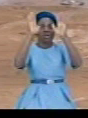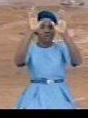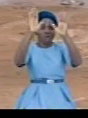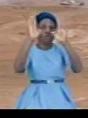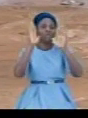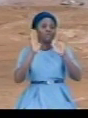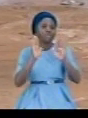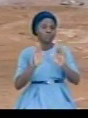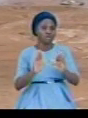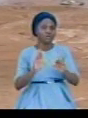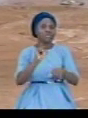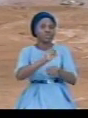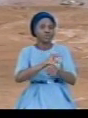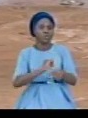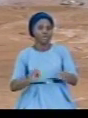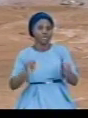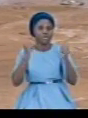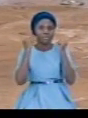power